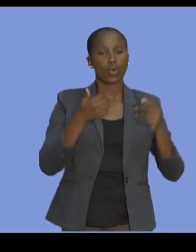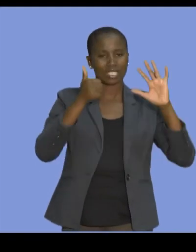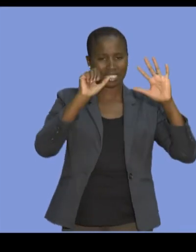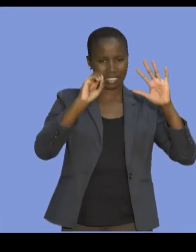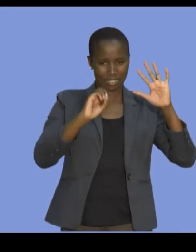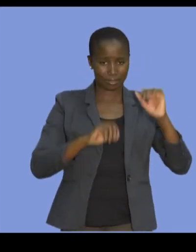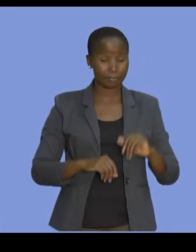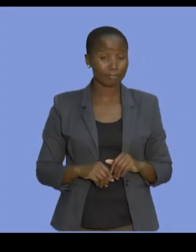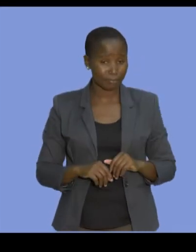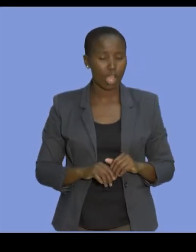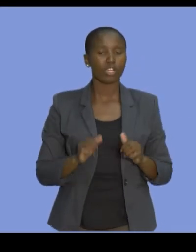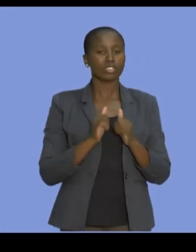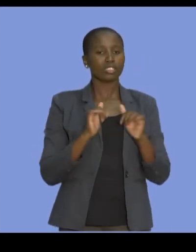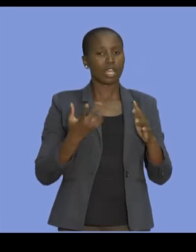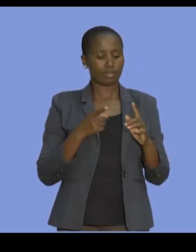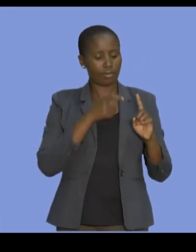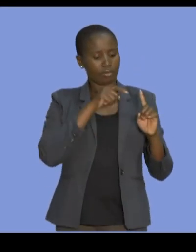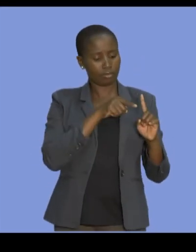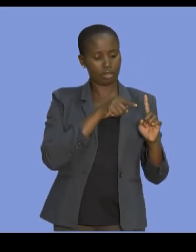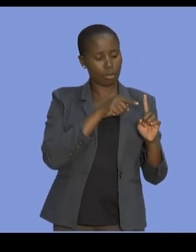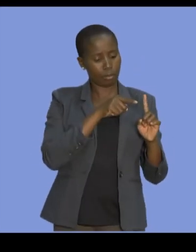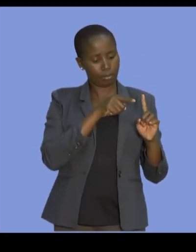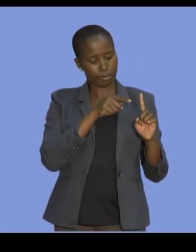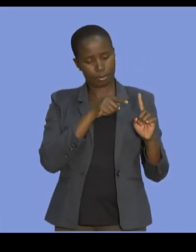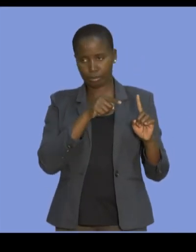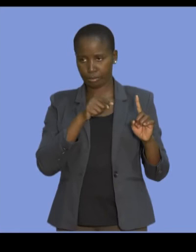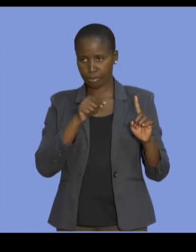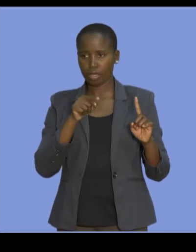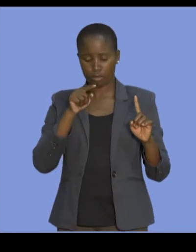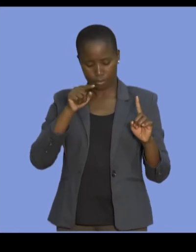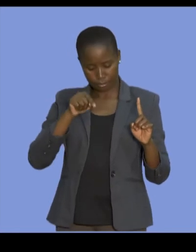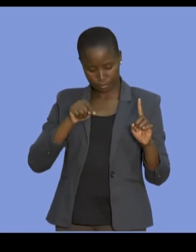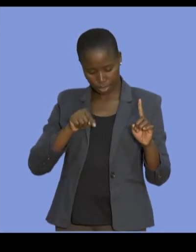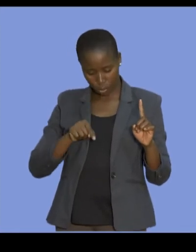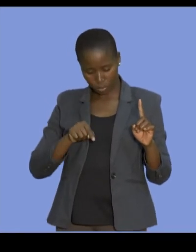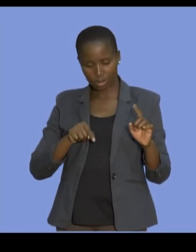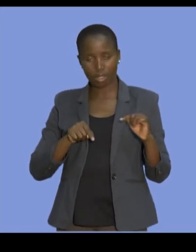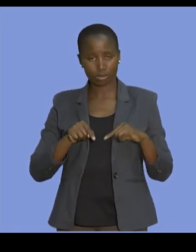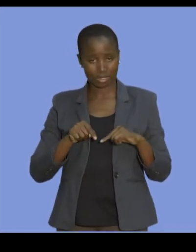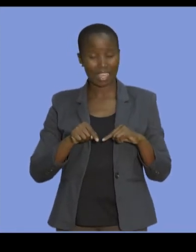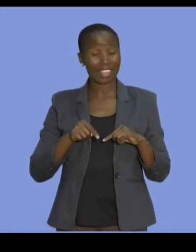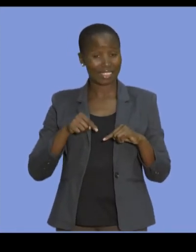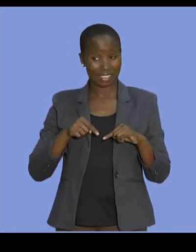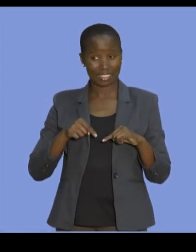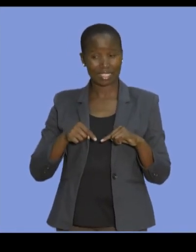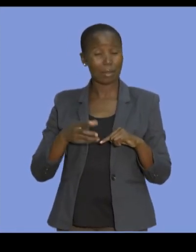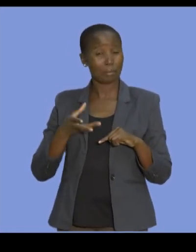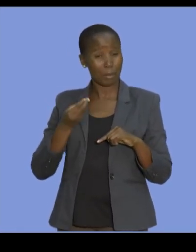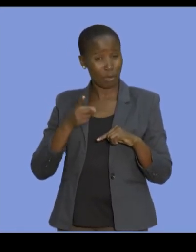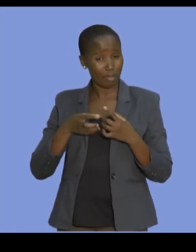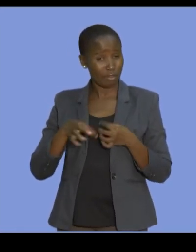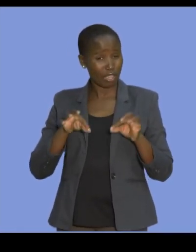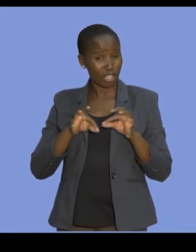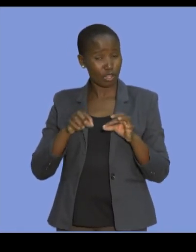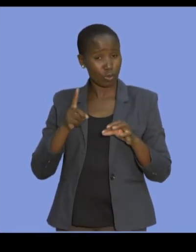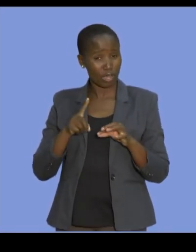start from there, touch the graph, the cumulative frequency, go down. What is that value on the x-axis? Remember, this